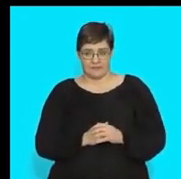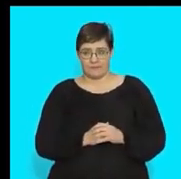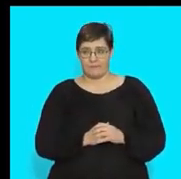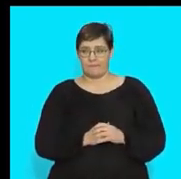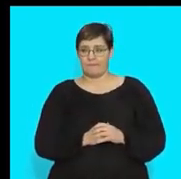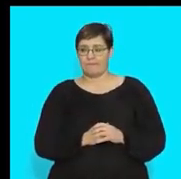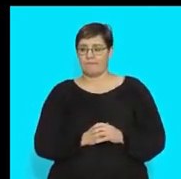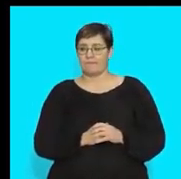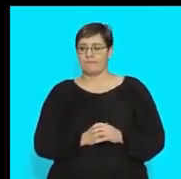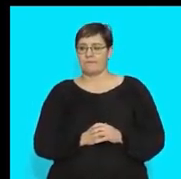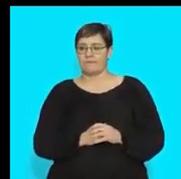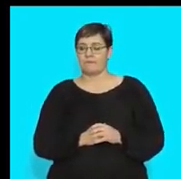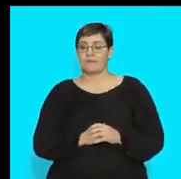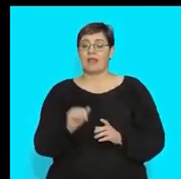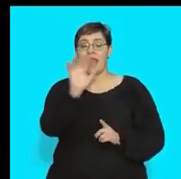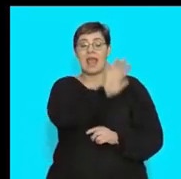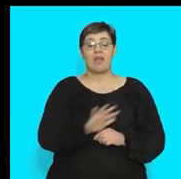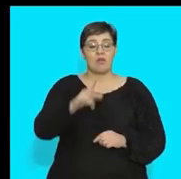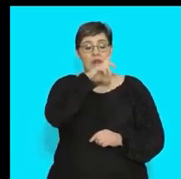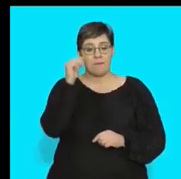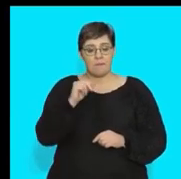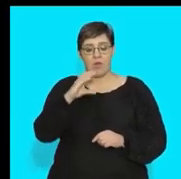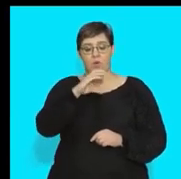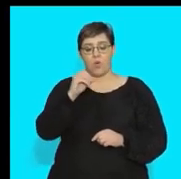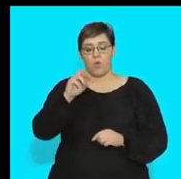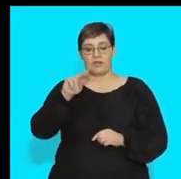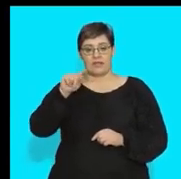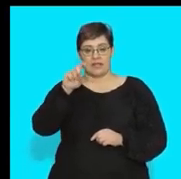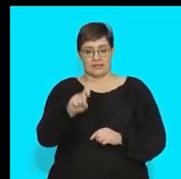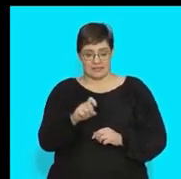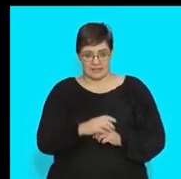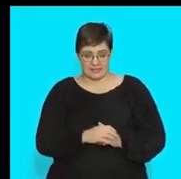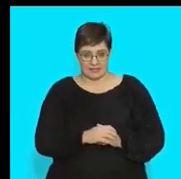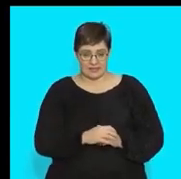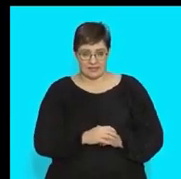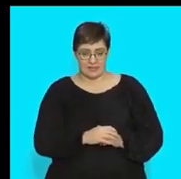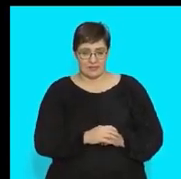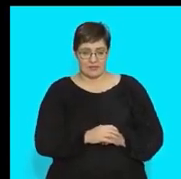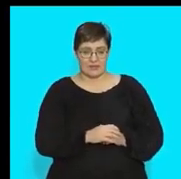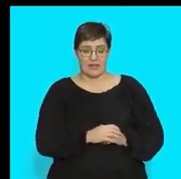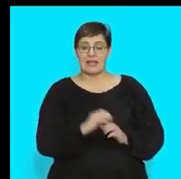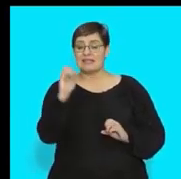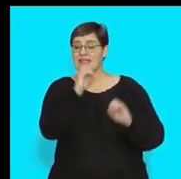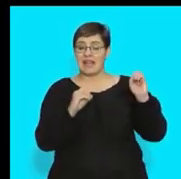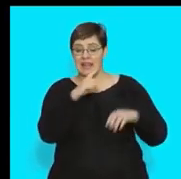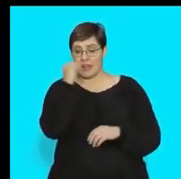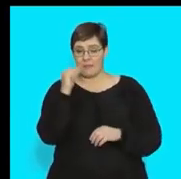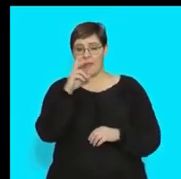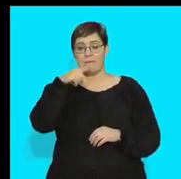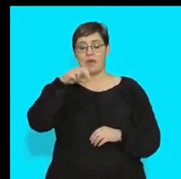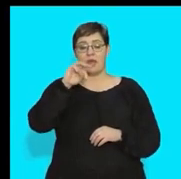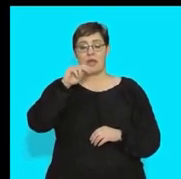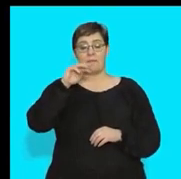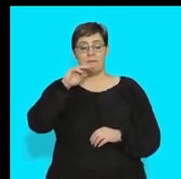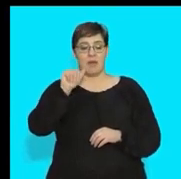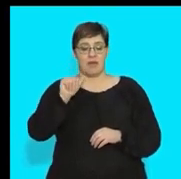to be number 7. The area is called the cortex, right, but the cell is called